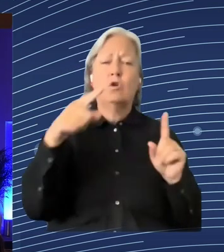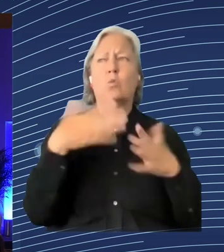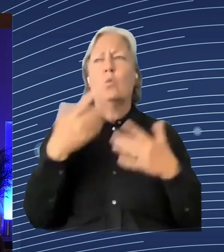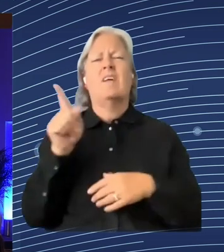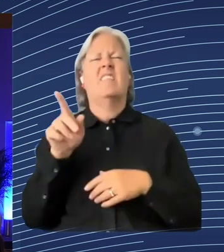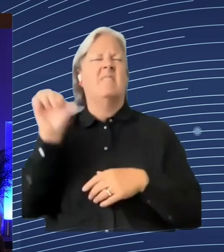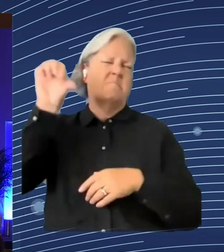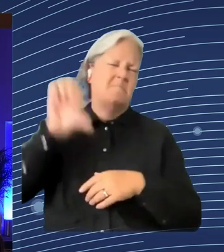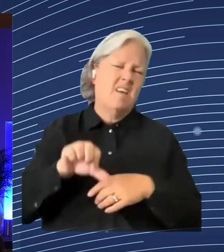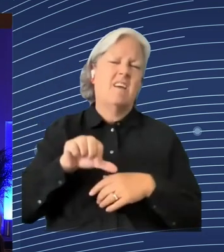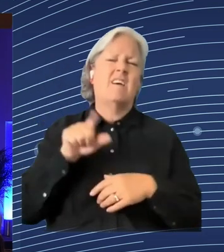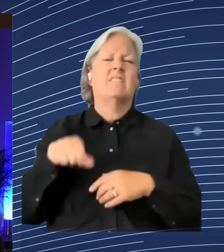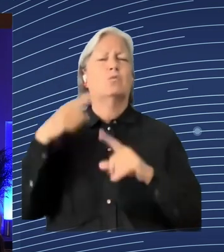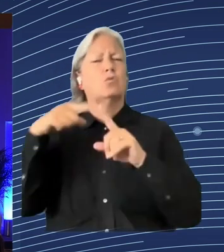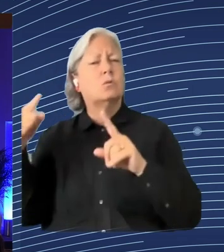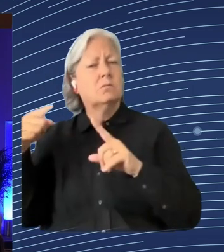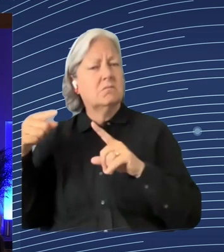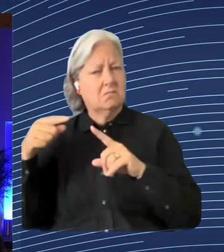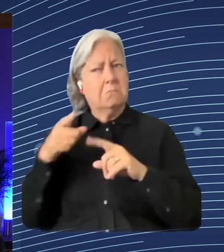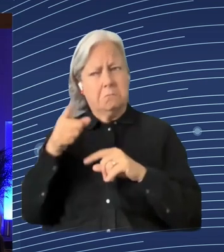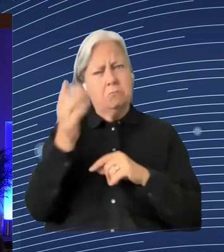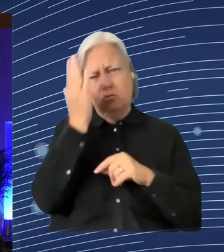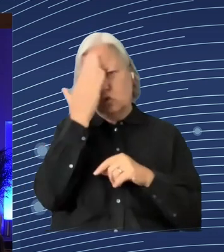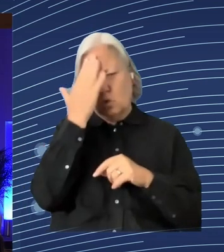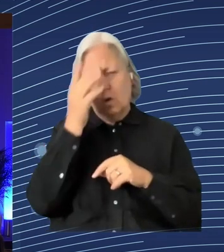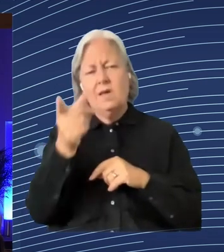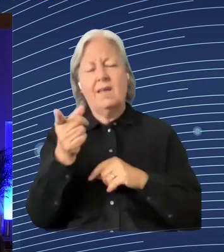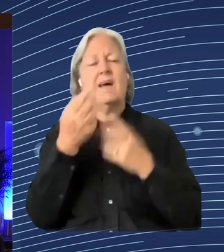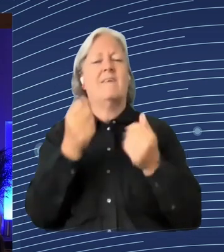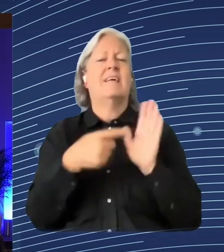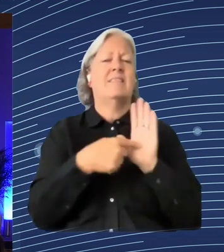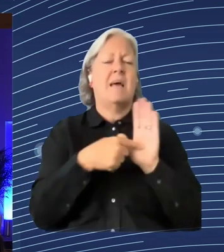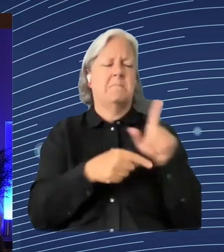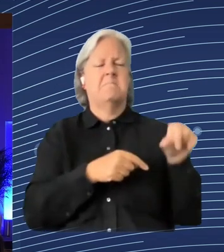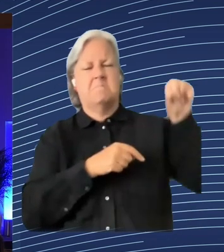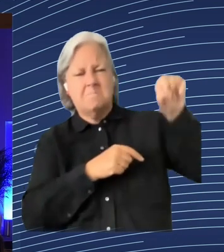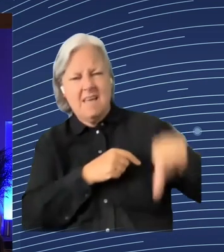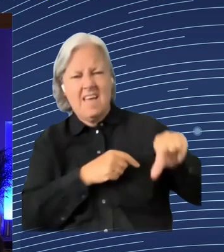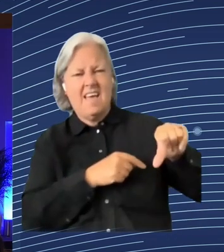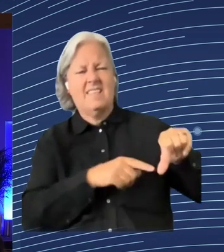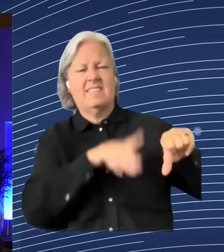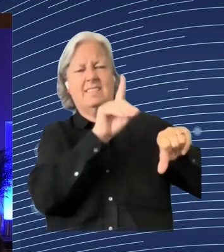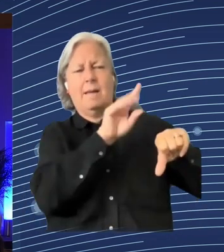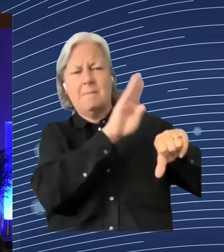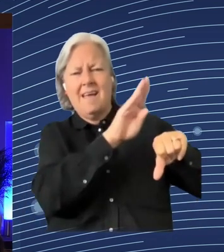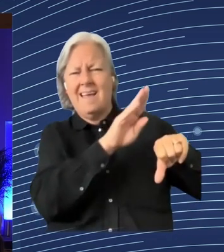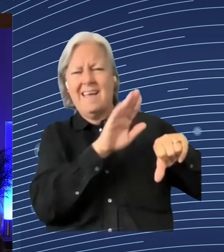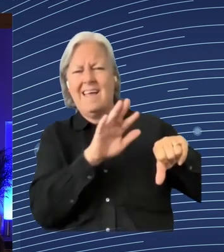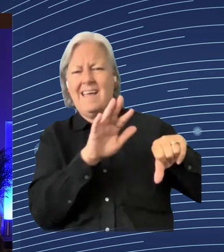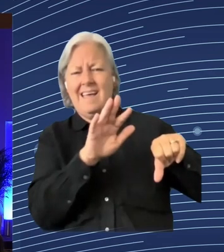non-knowledgeable, could you maybe give an example? What is then a bad database? How could we see that? Because it's of